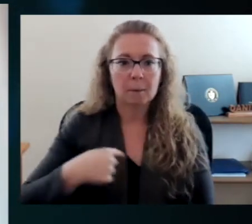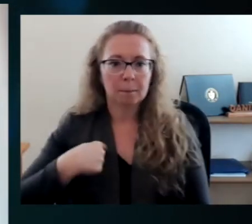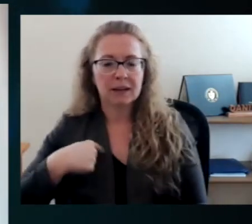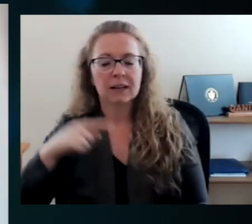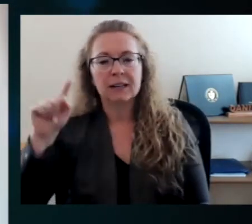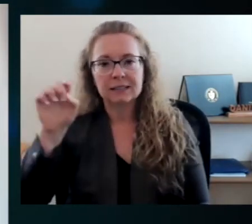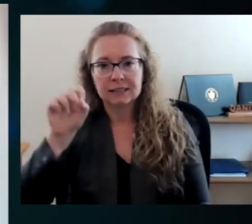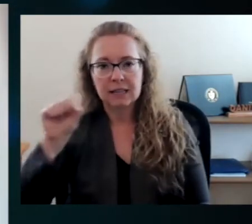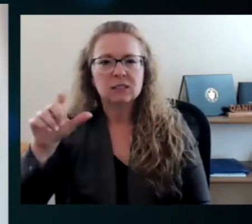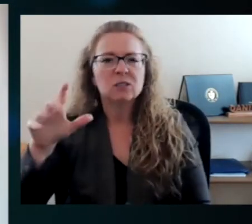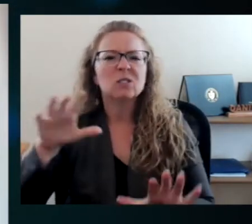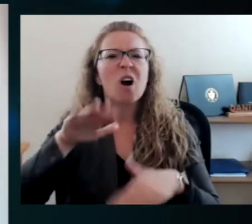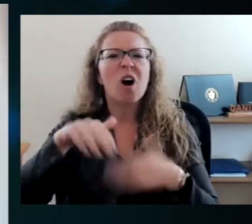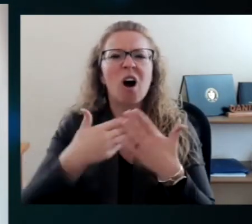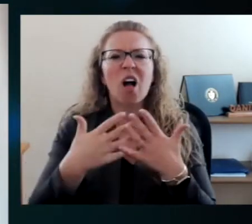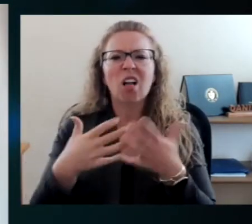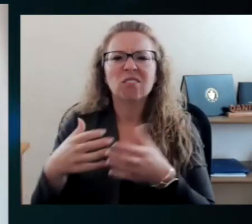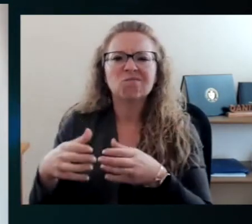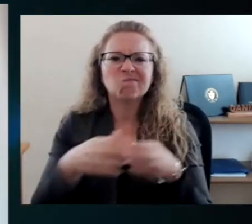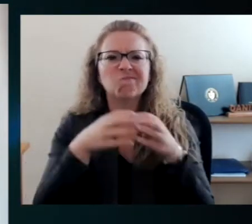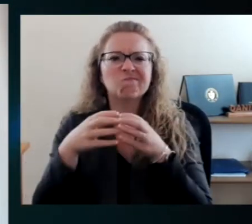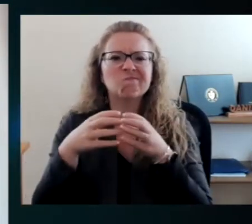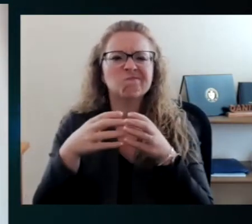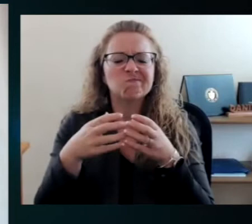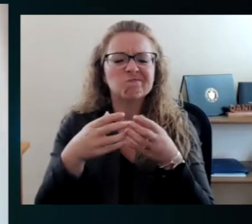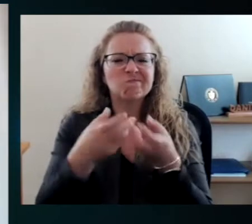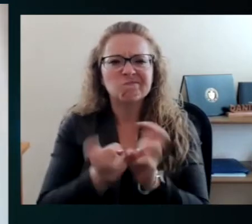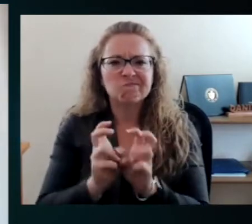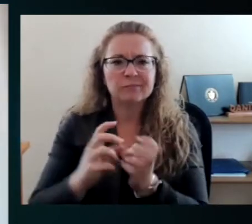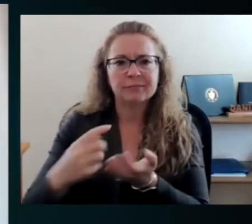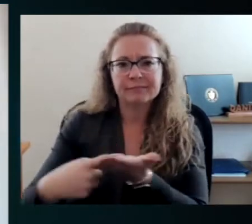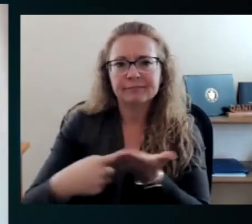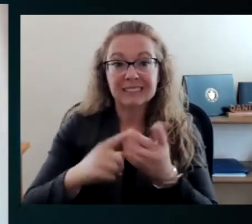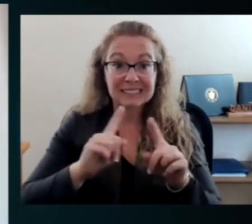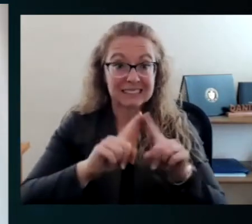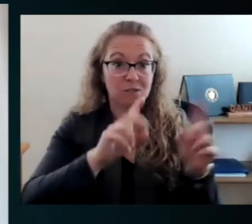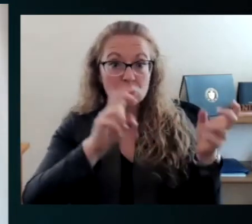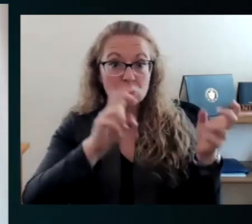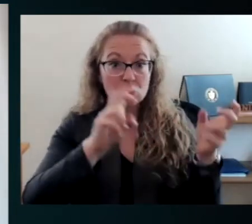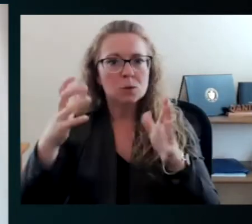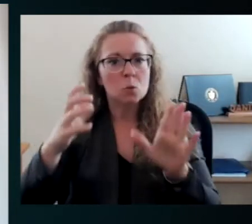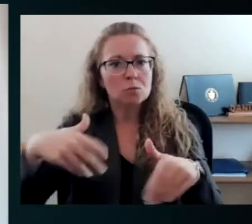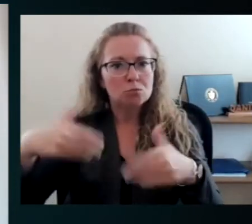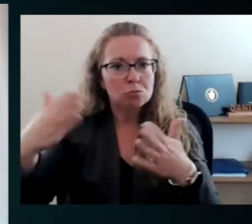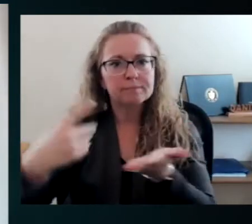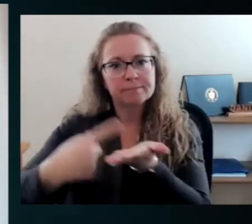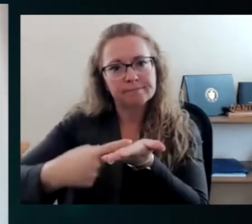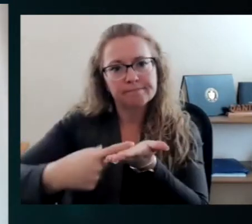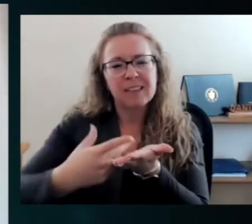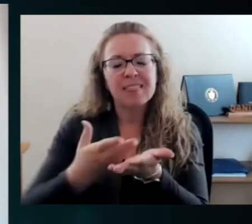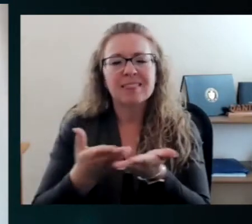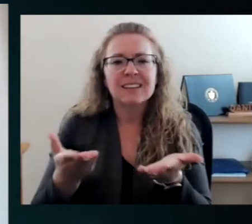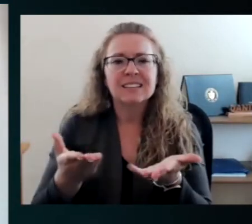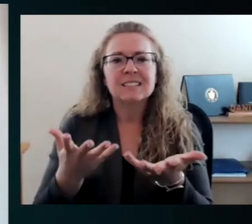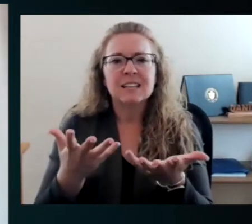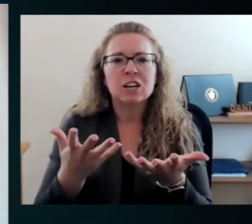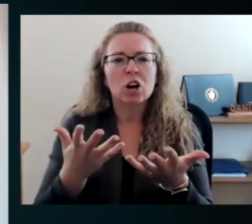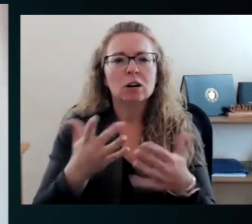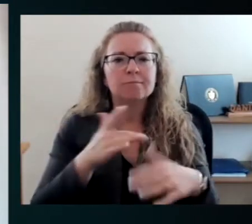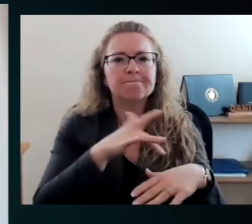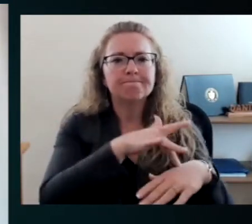all kind of got together to discuss different topics that we'd like to discuss that are kind of touching on equity in different